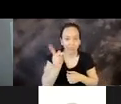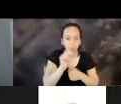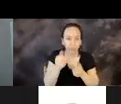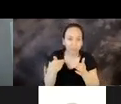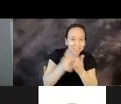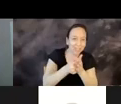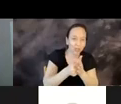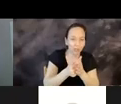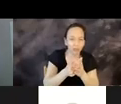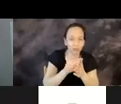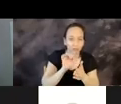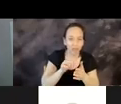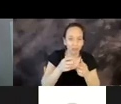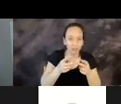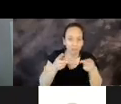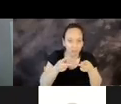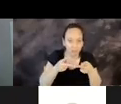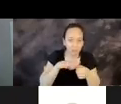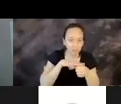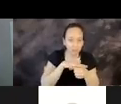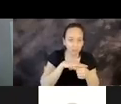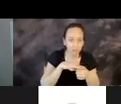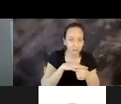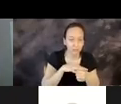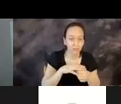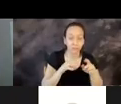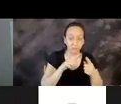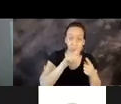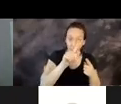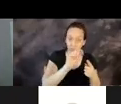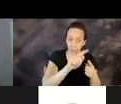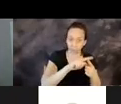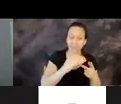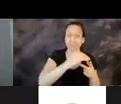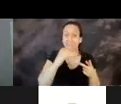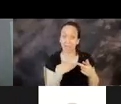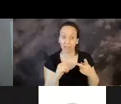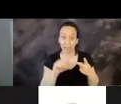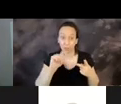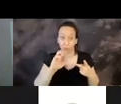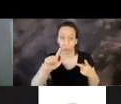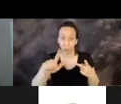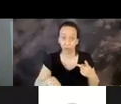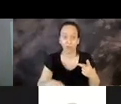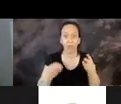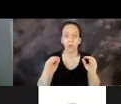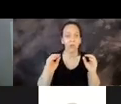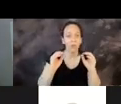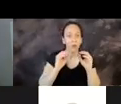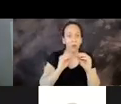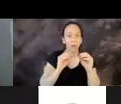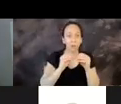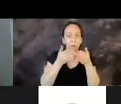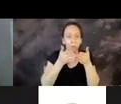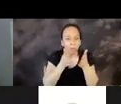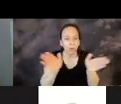that intersection. Our second tool is if you're looking for more of a broader view of what the proposal looks